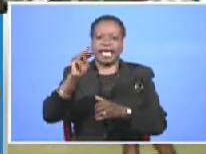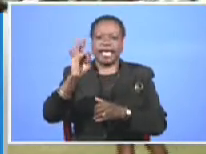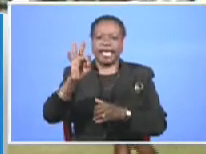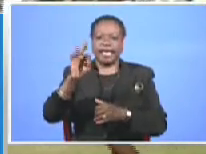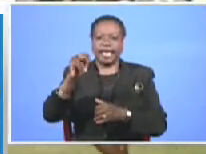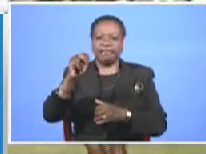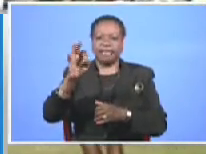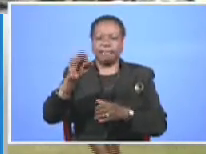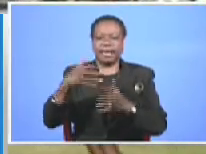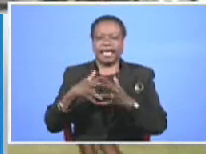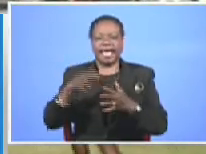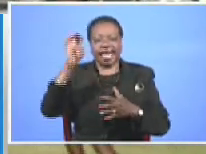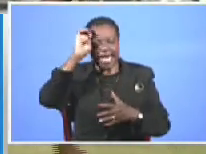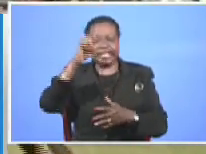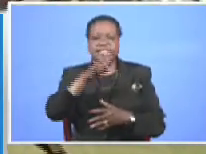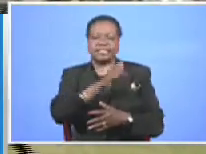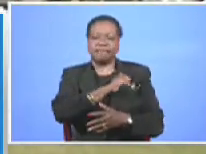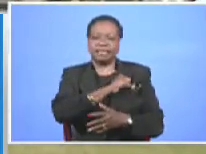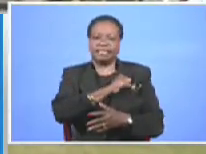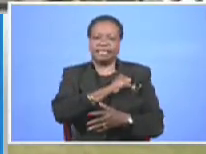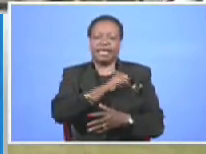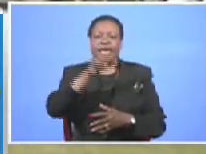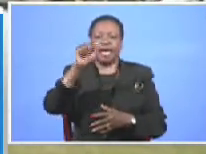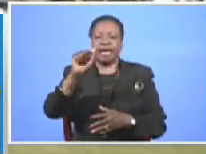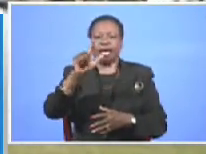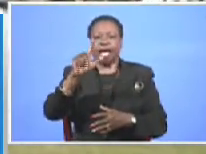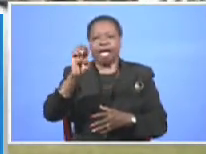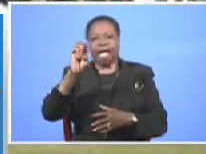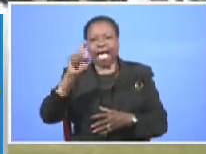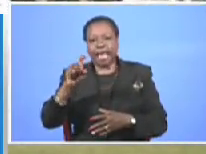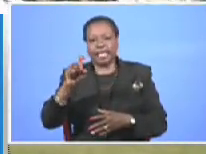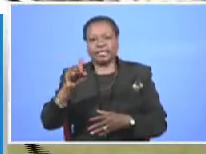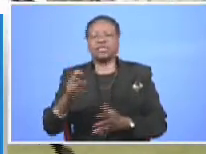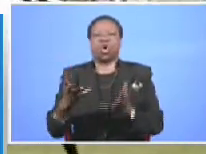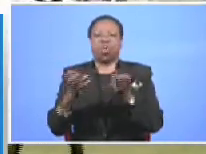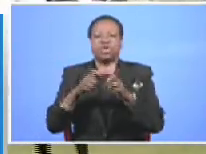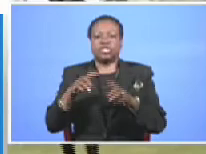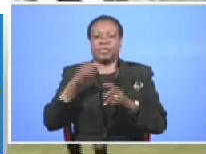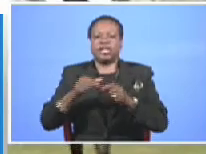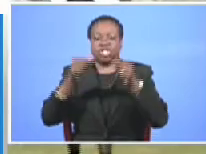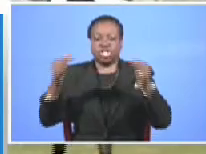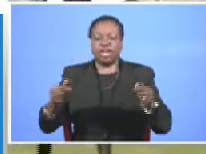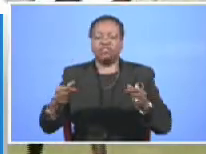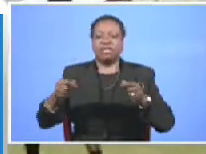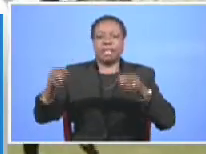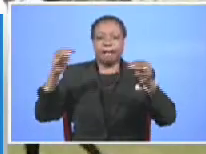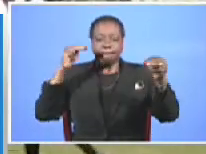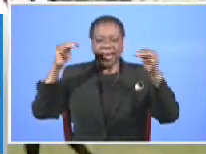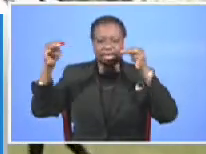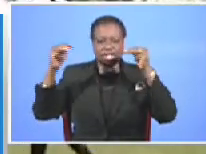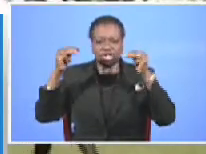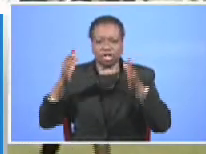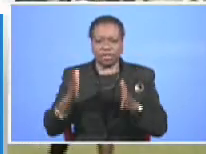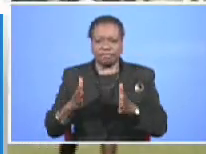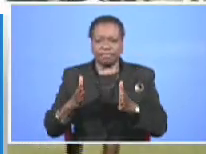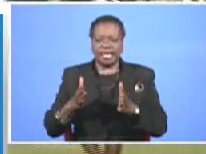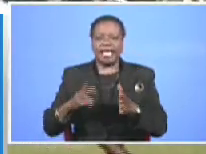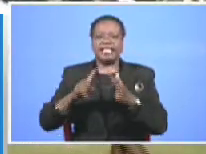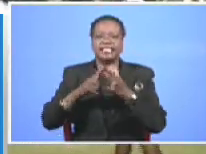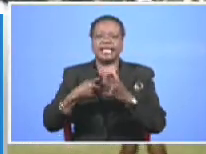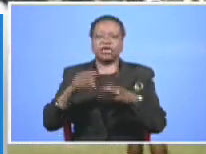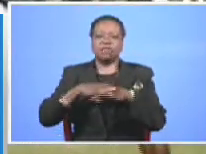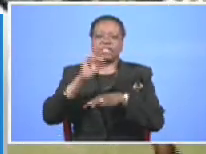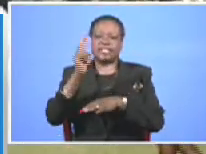Alex's ambition right now is to be a general manager in the National Football League. He's starting off, this is his second year